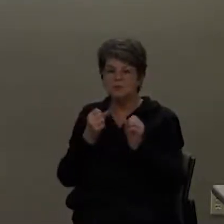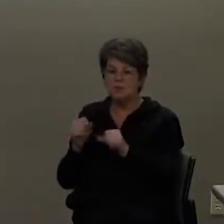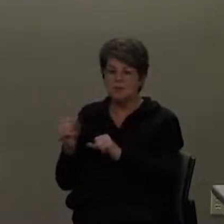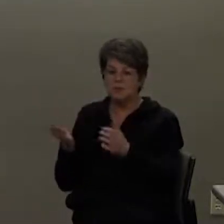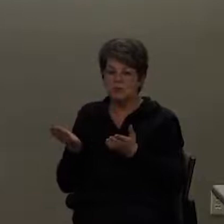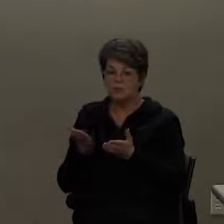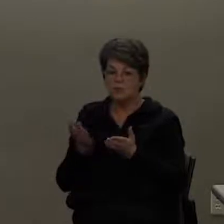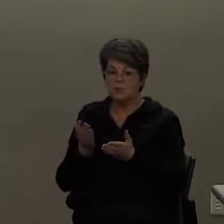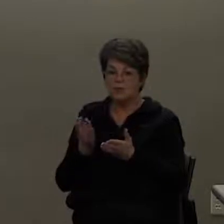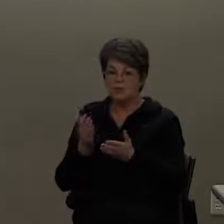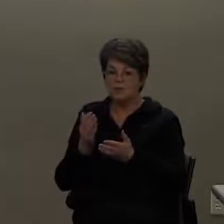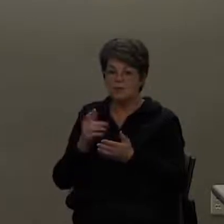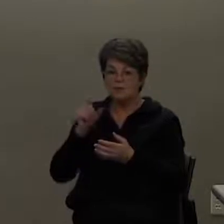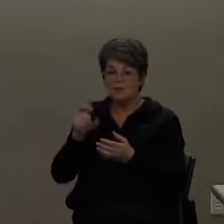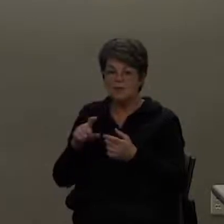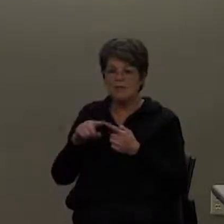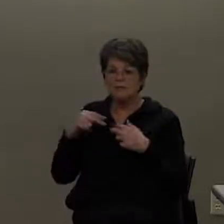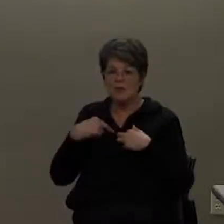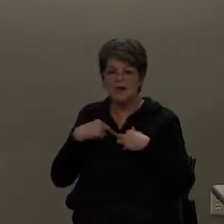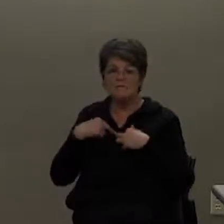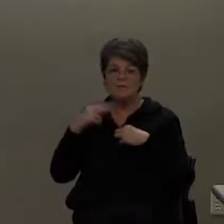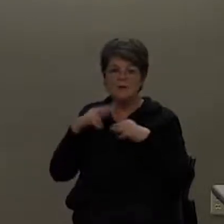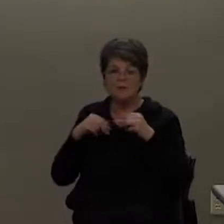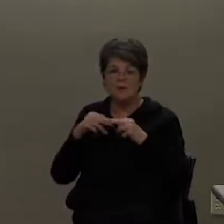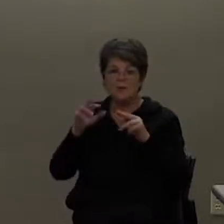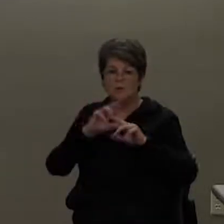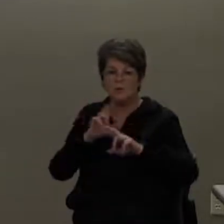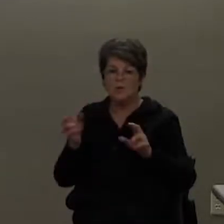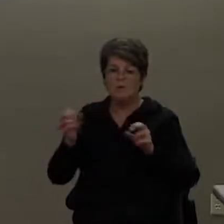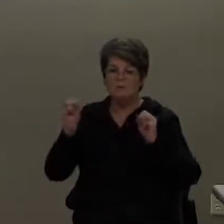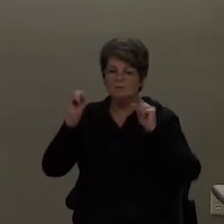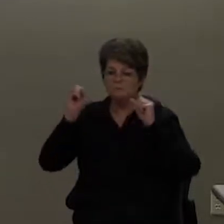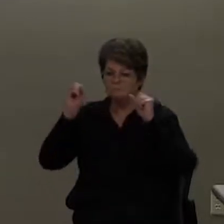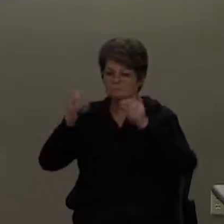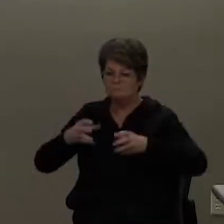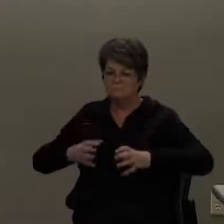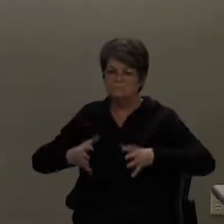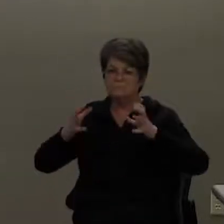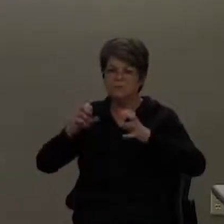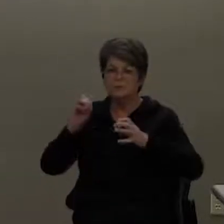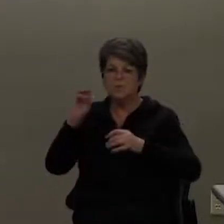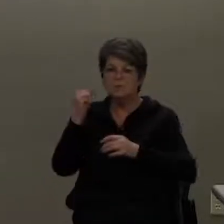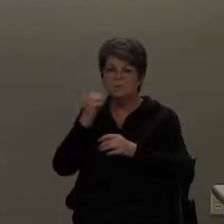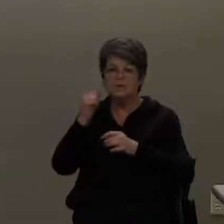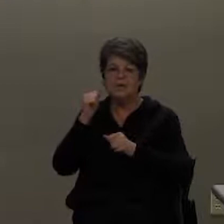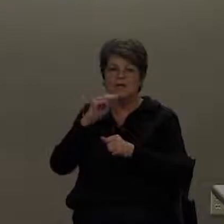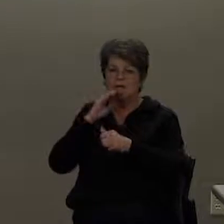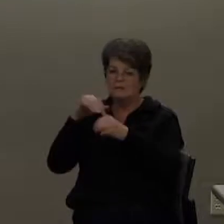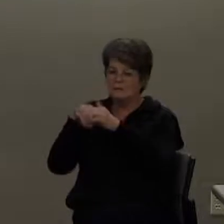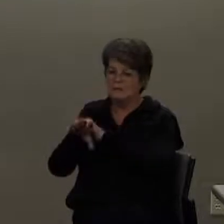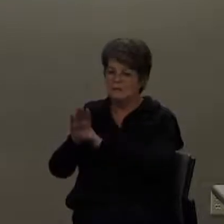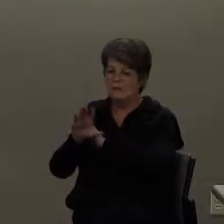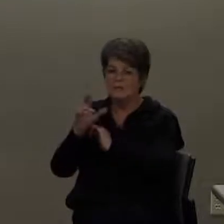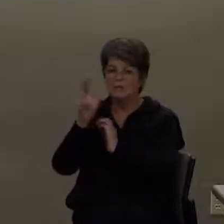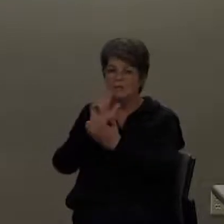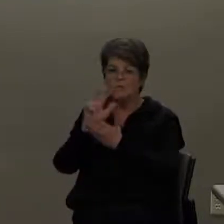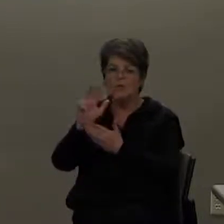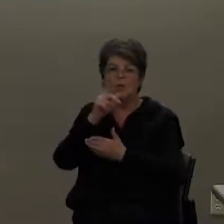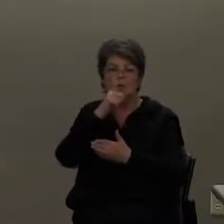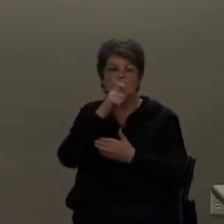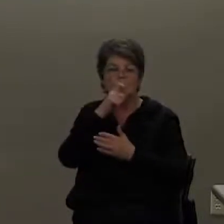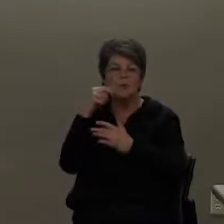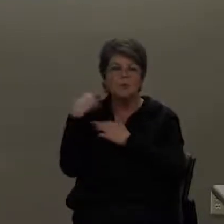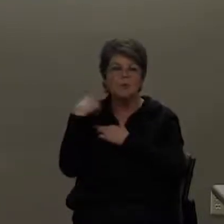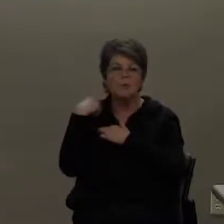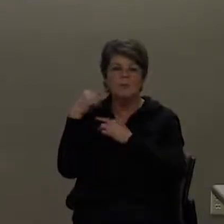I say we need to have a building that is ready to go on the ground so someone can move into it in 3 weeks, the response is, well, who's supposed to build that?